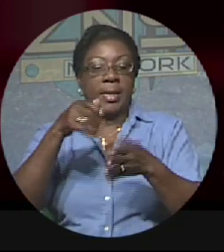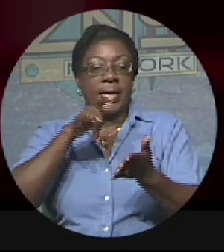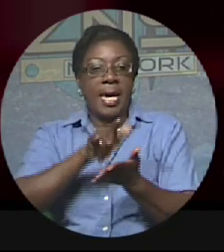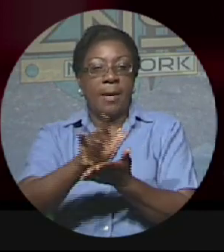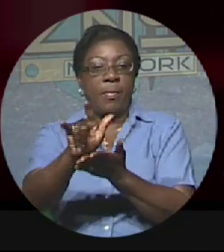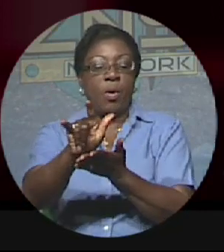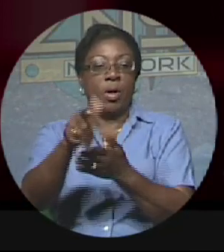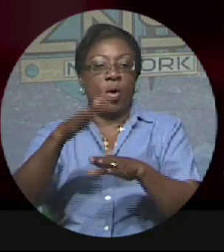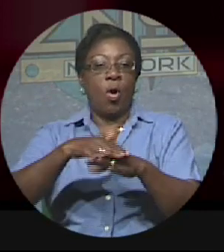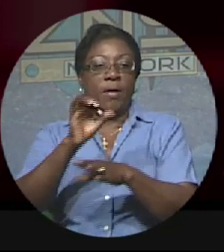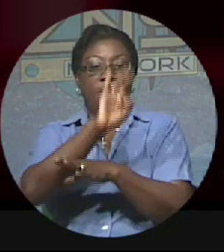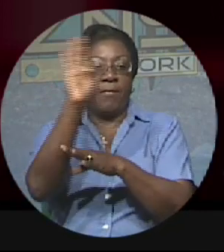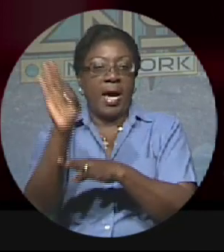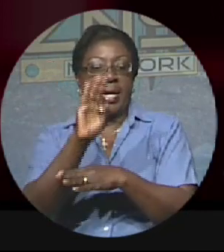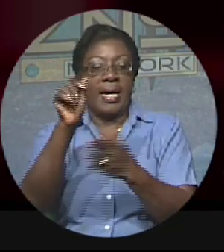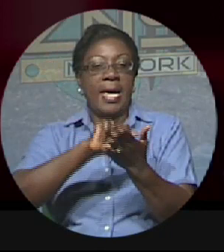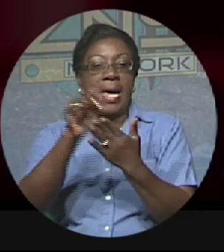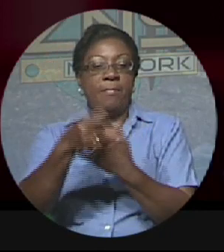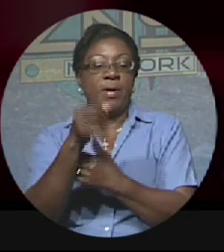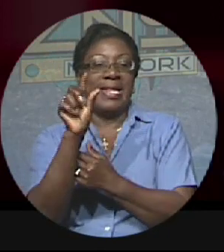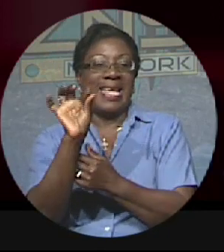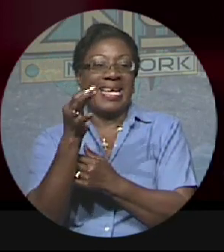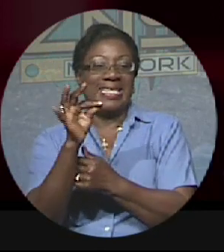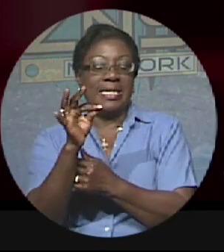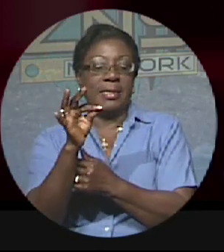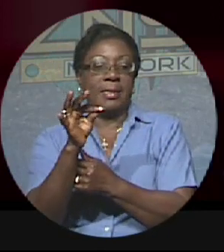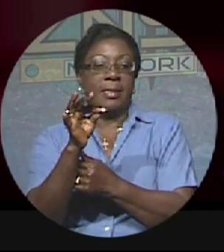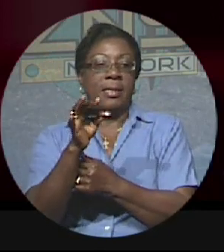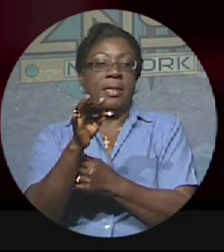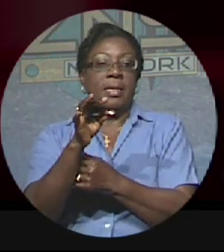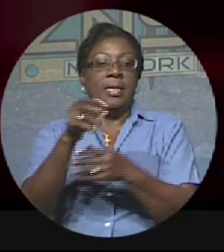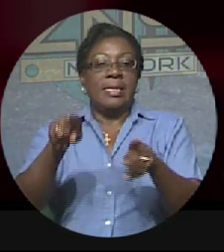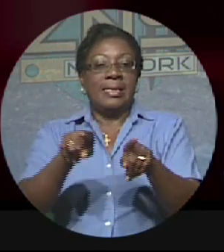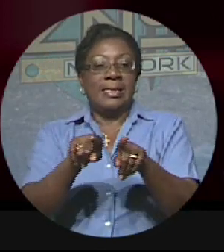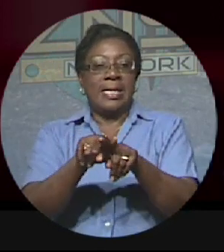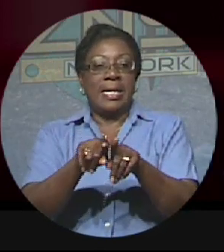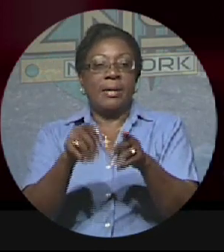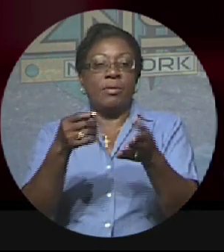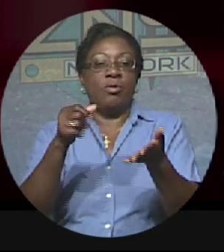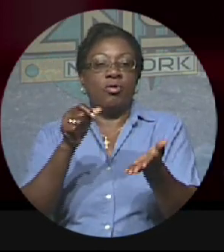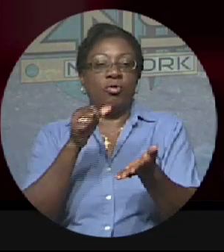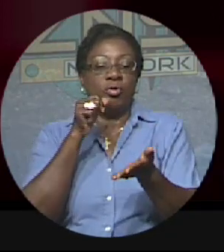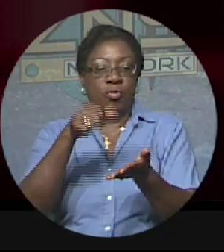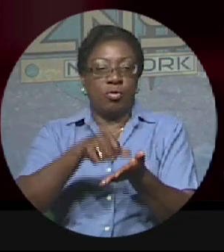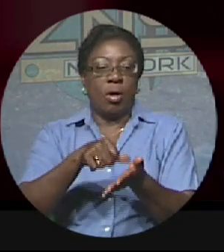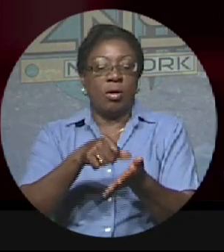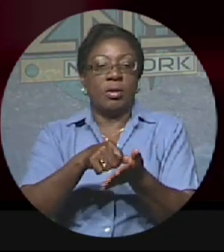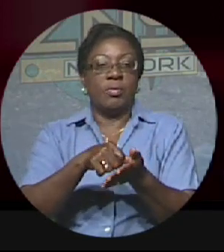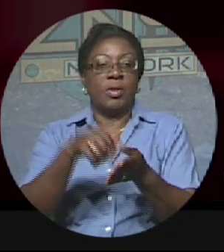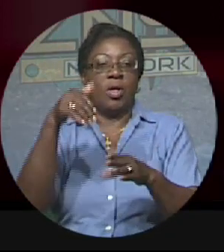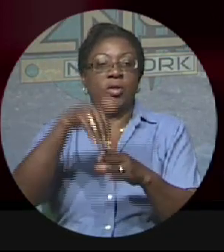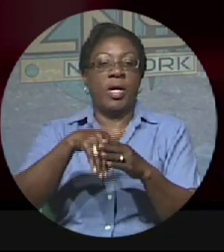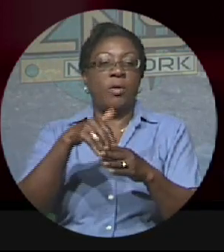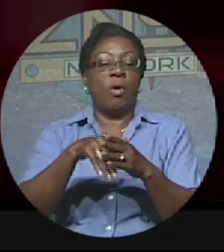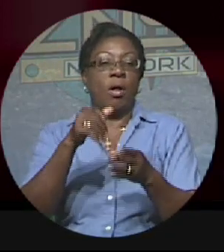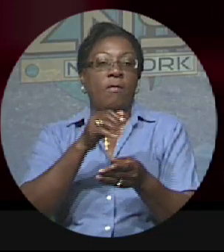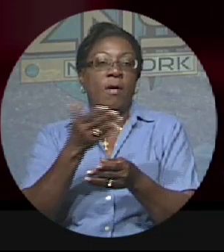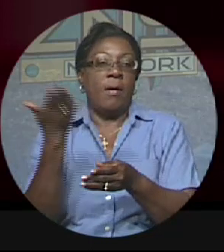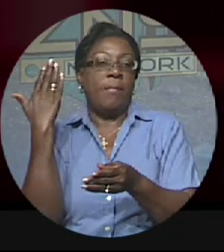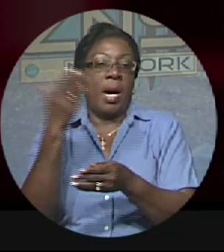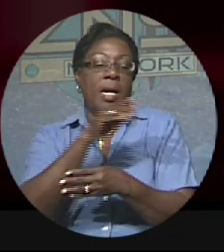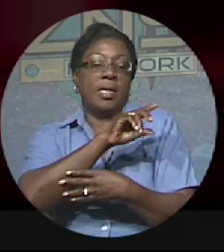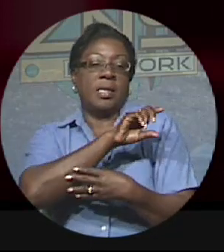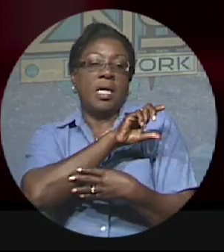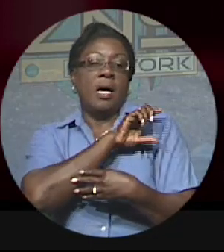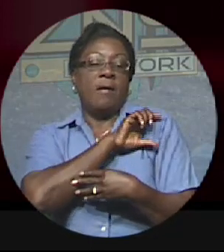International Airport on Friday, April 19th. We understand that the same drug bust that resulted in former female police constable, 27-year-old Tony